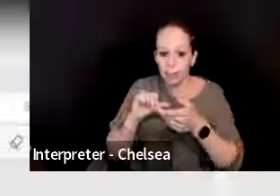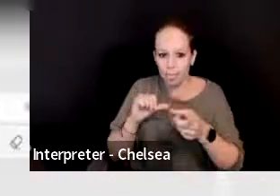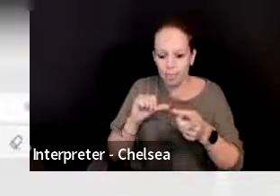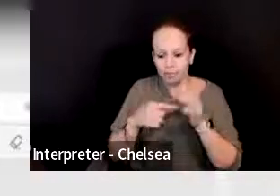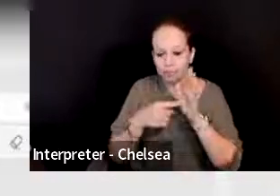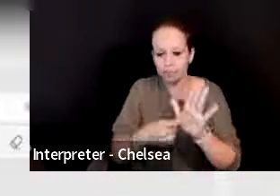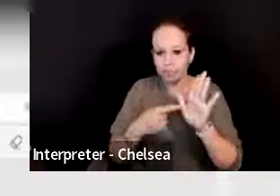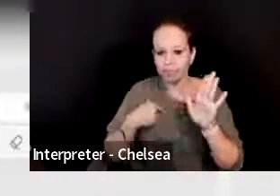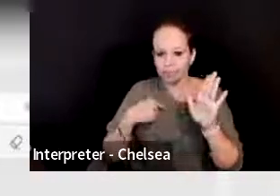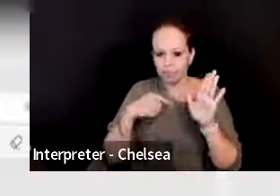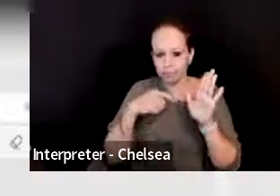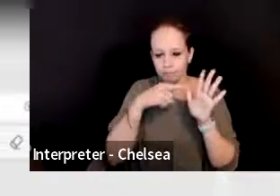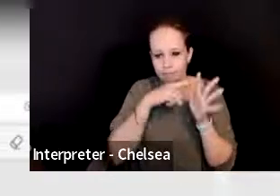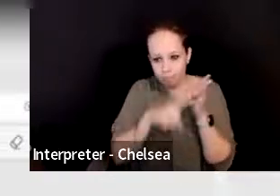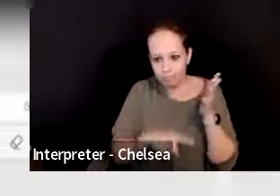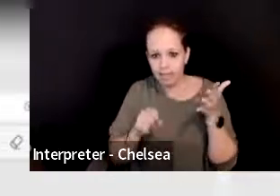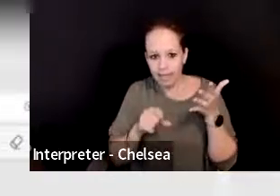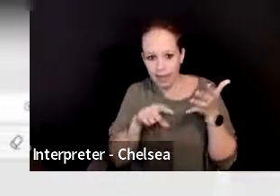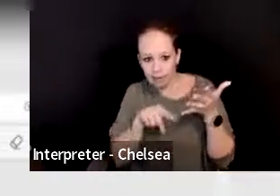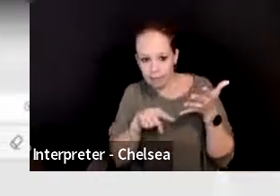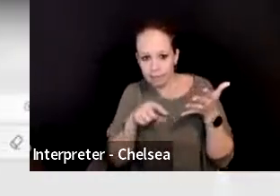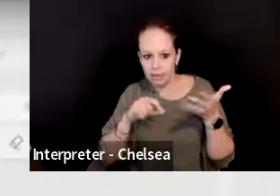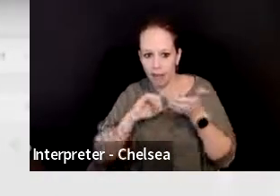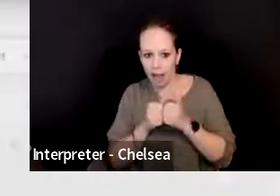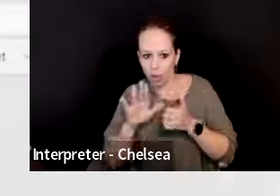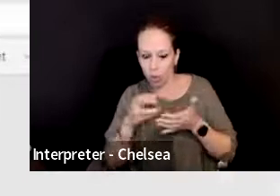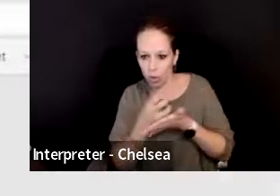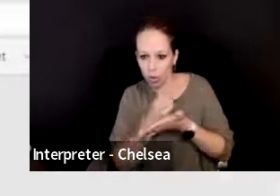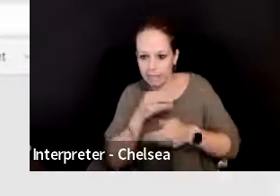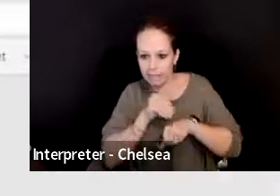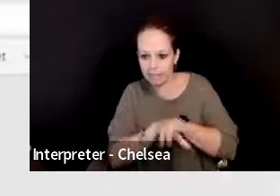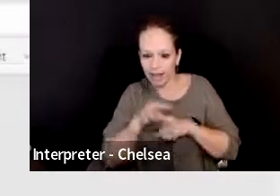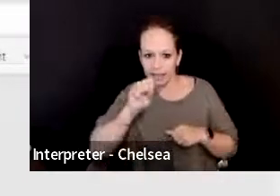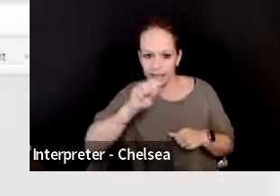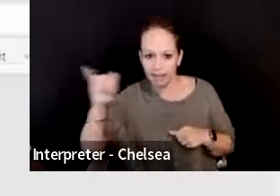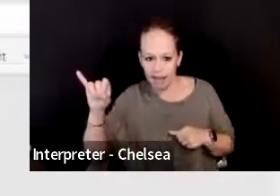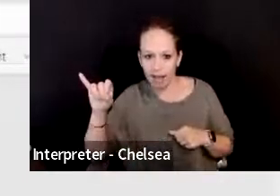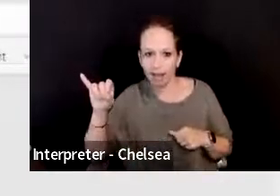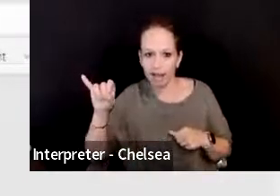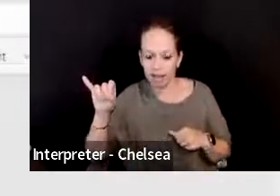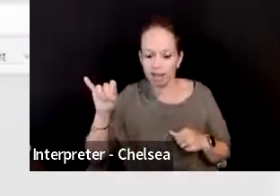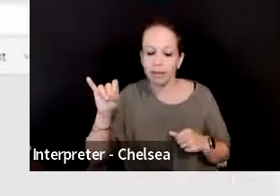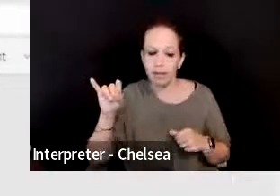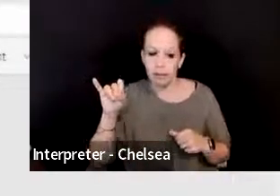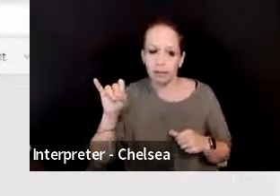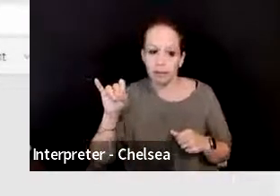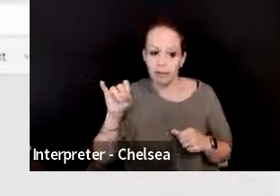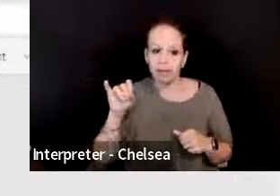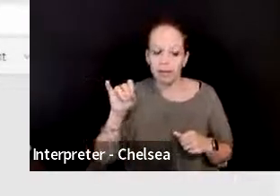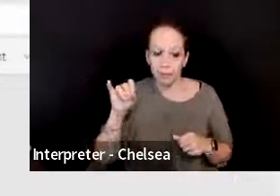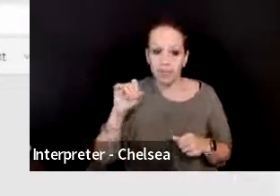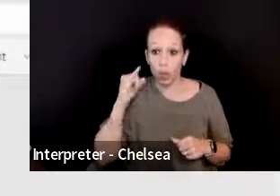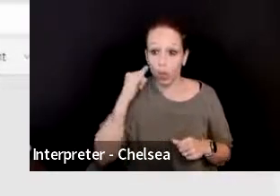reviewed briefly on the infographic. So again, if your only income is SSI and the money you make from your